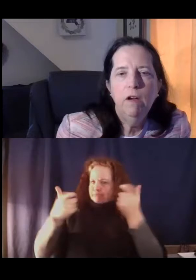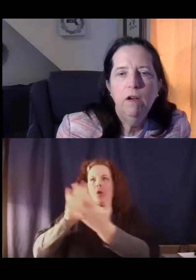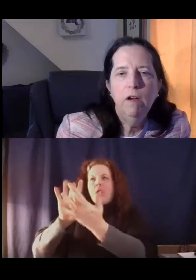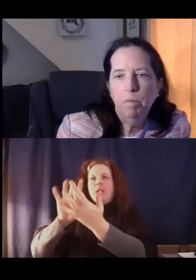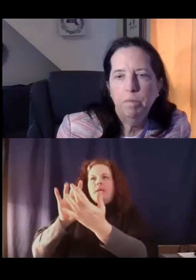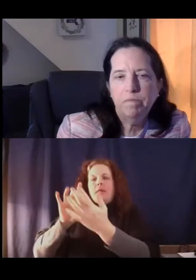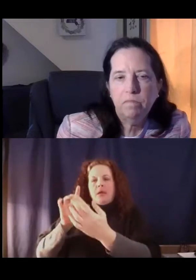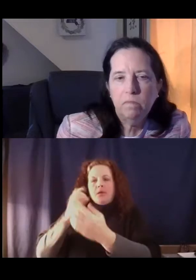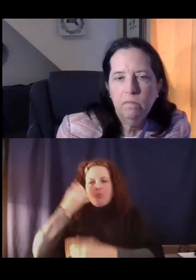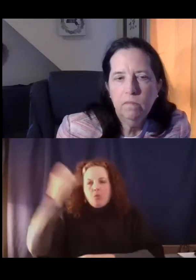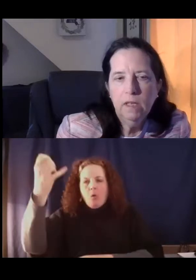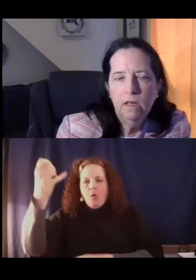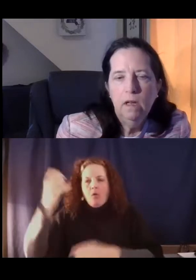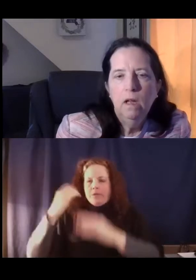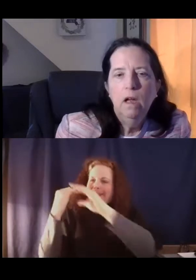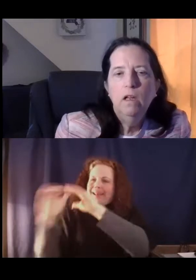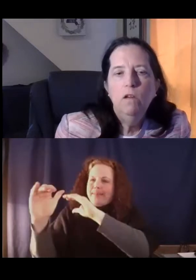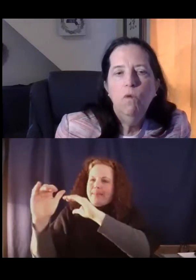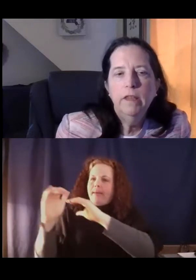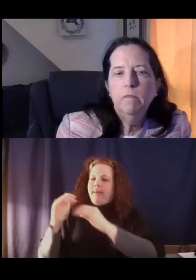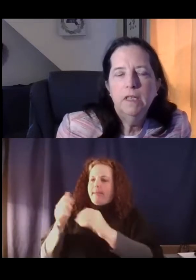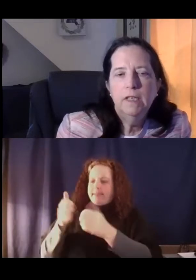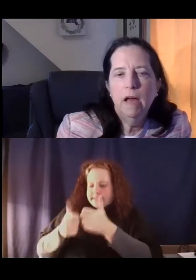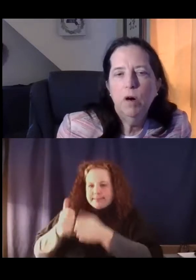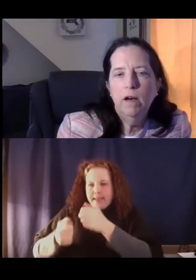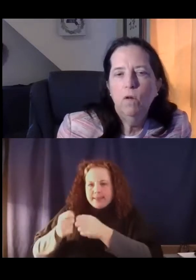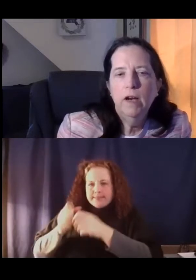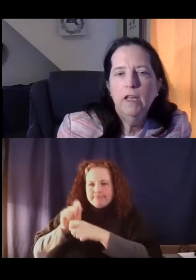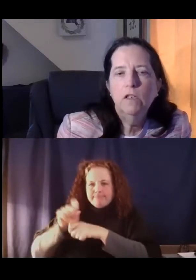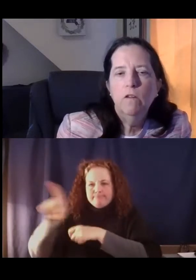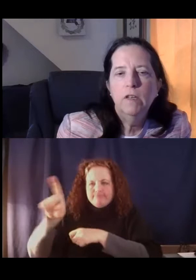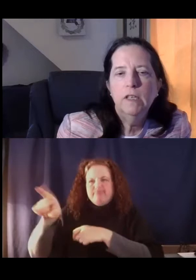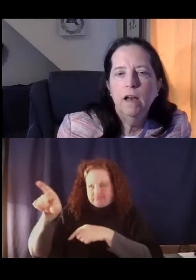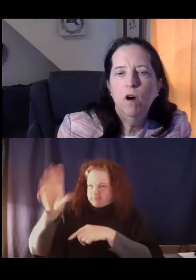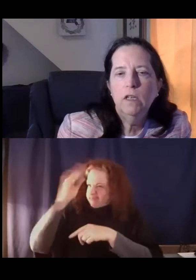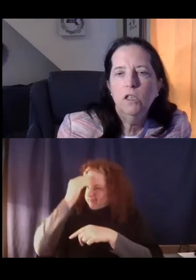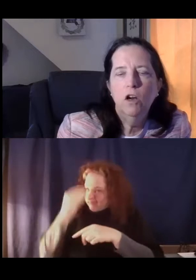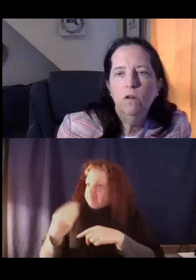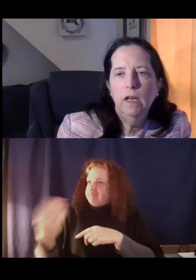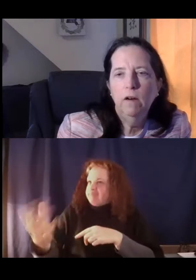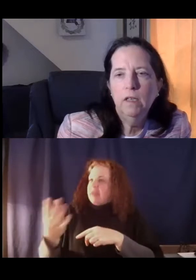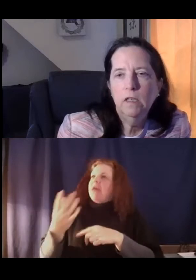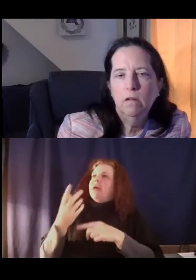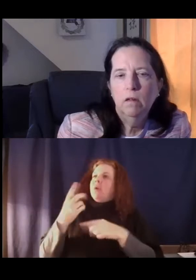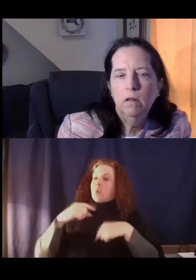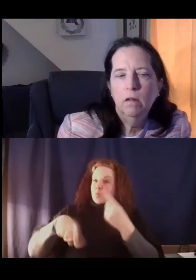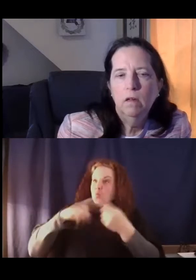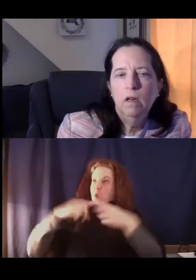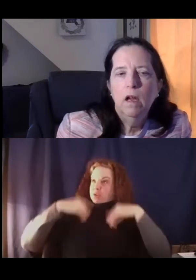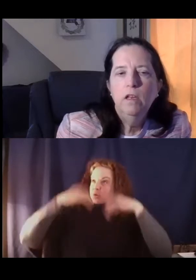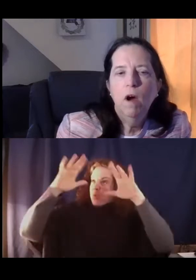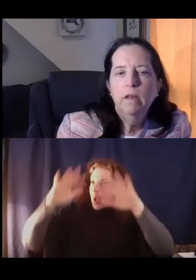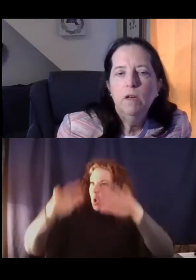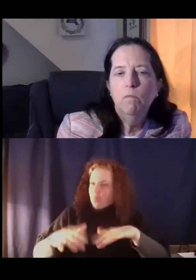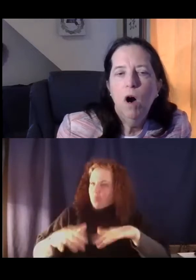or send an email. You want them to set priorities for sidewalk snow clearance.